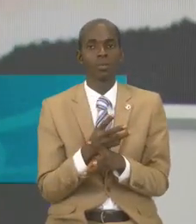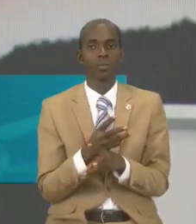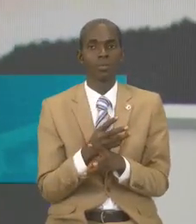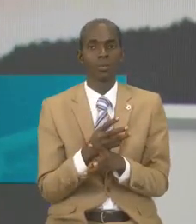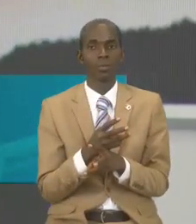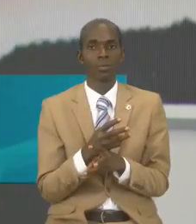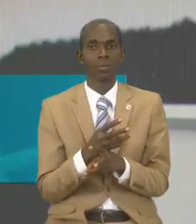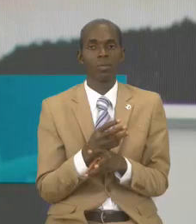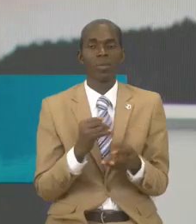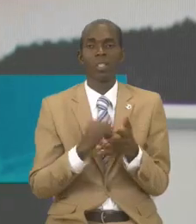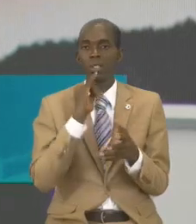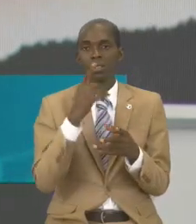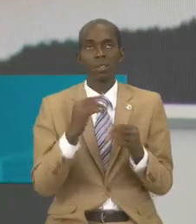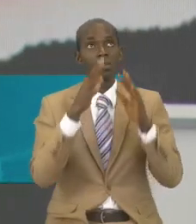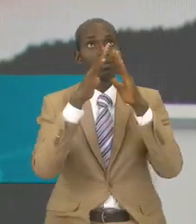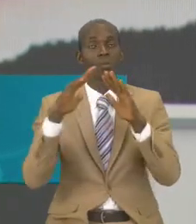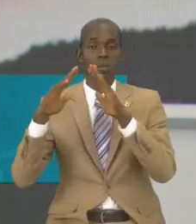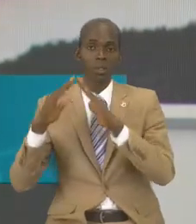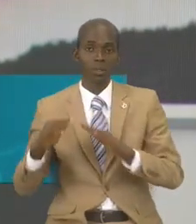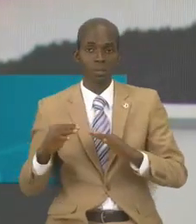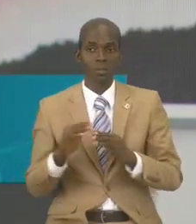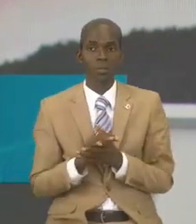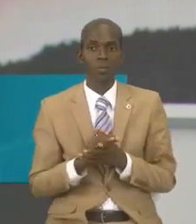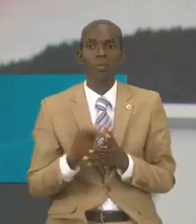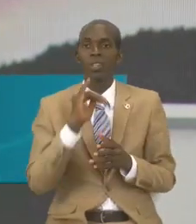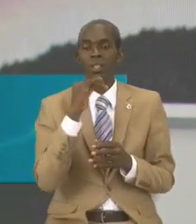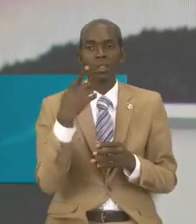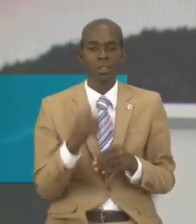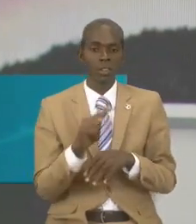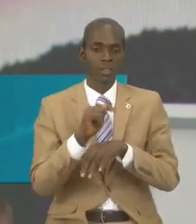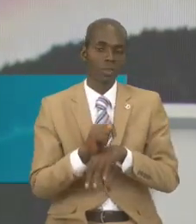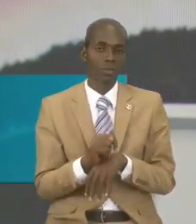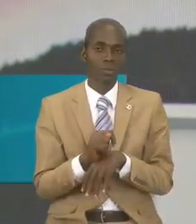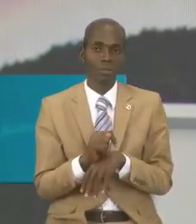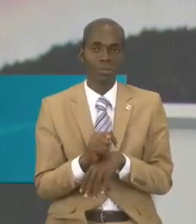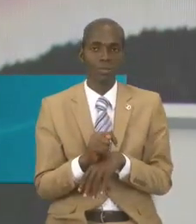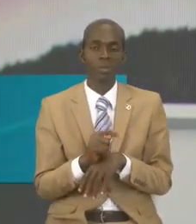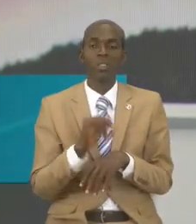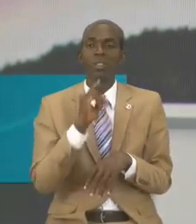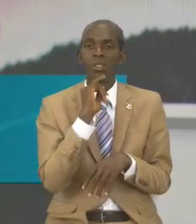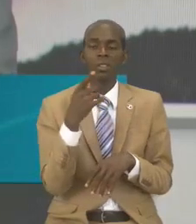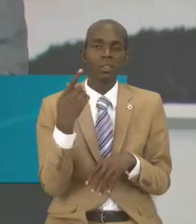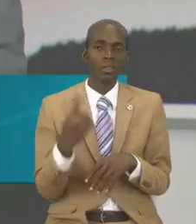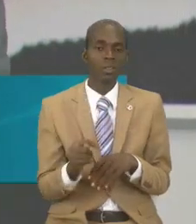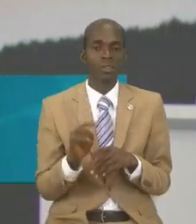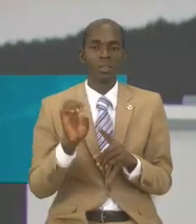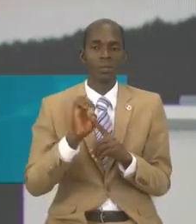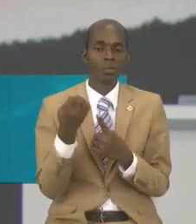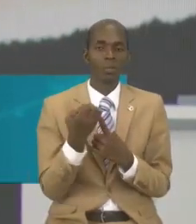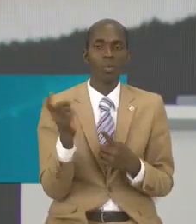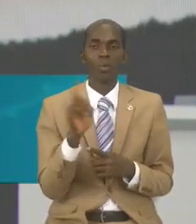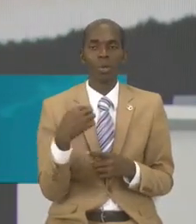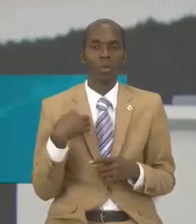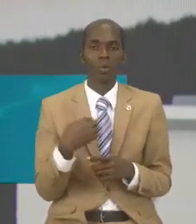is the community, is the tribe, is the environment in which we